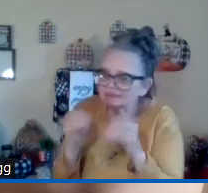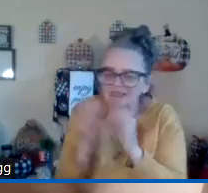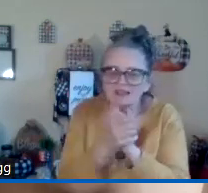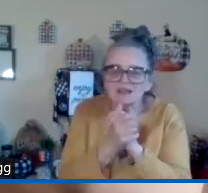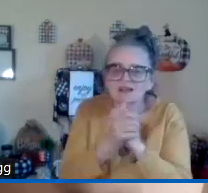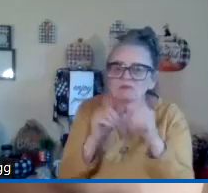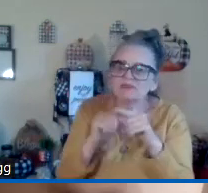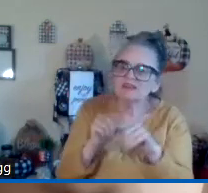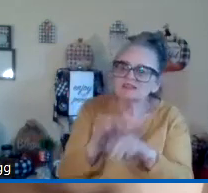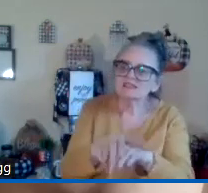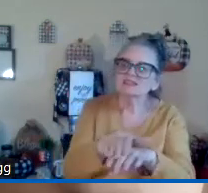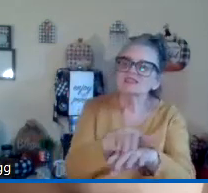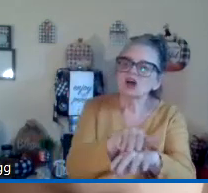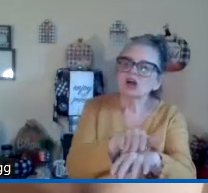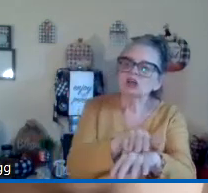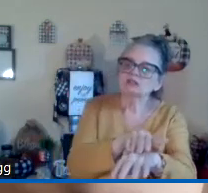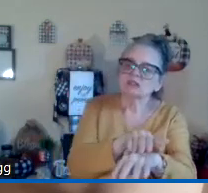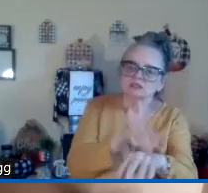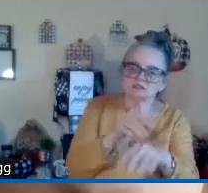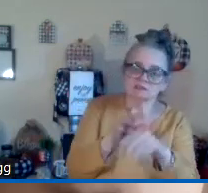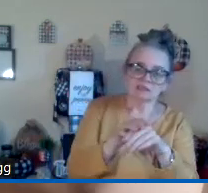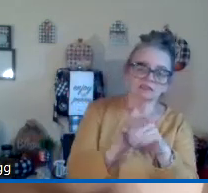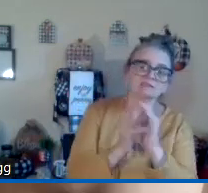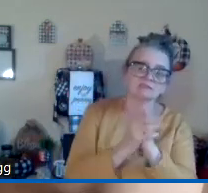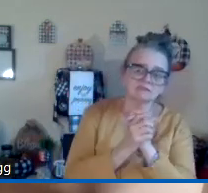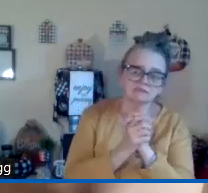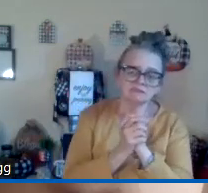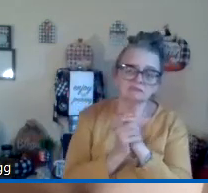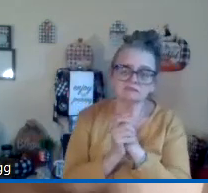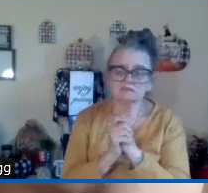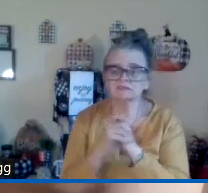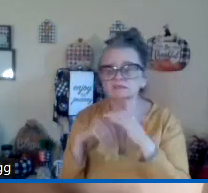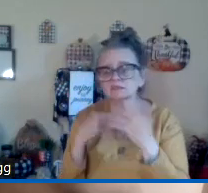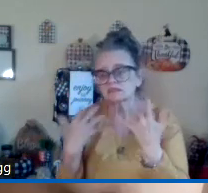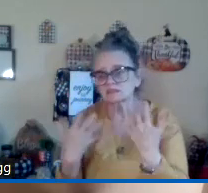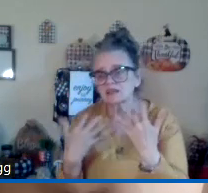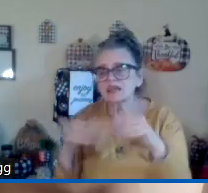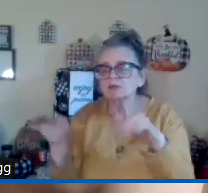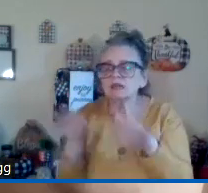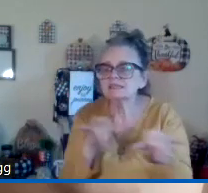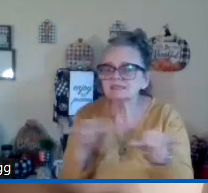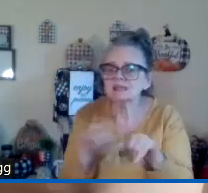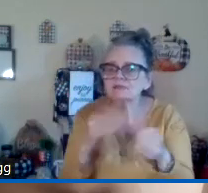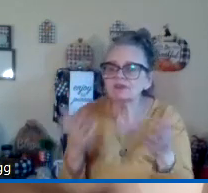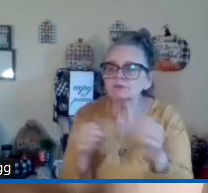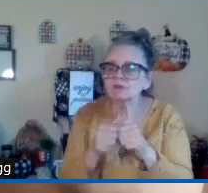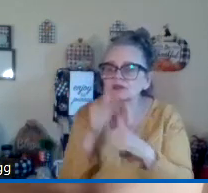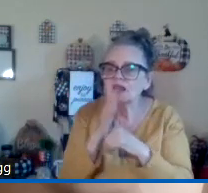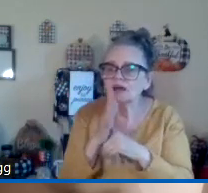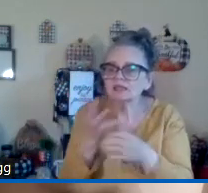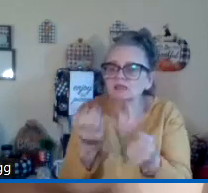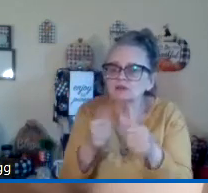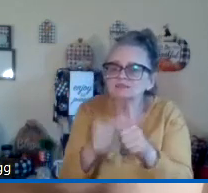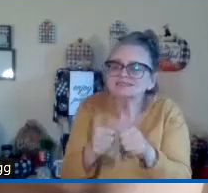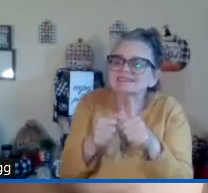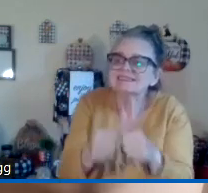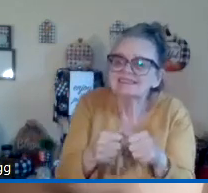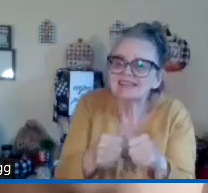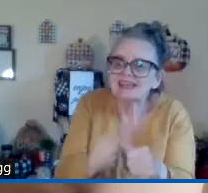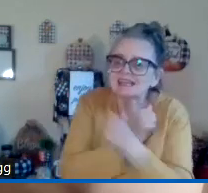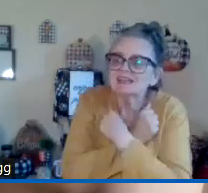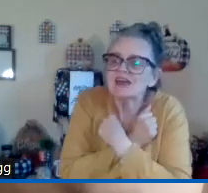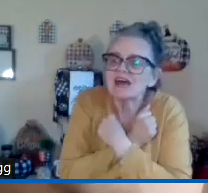and but then as it gets longer and longer, it's like, oh, you know. And it's the same thing with God. He wants